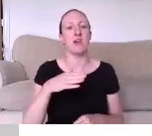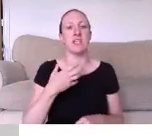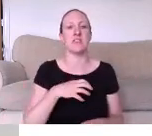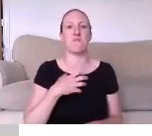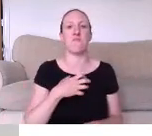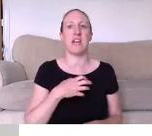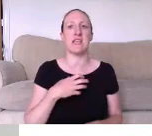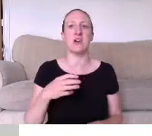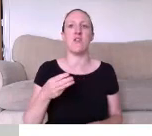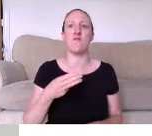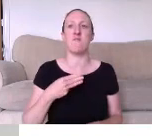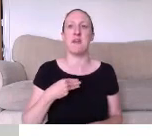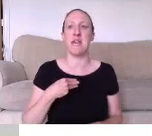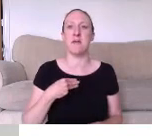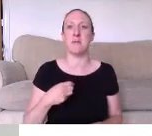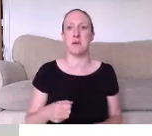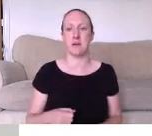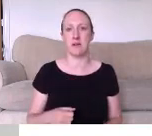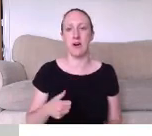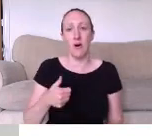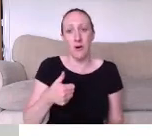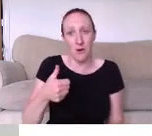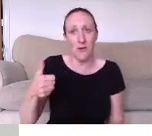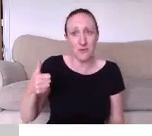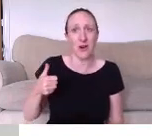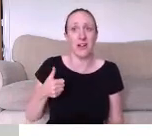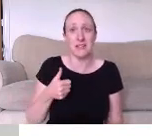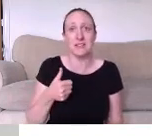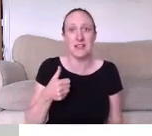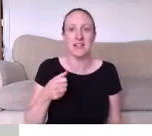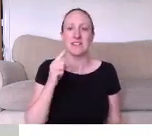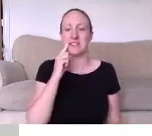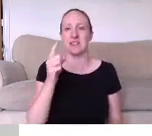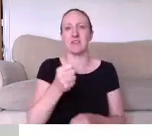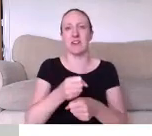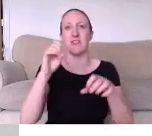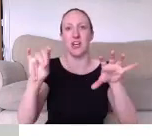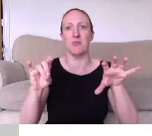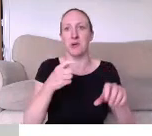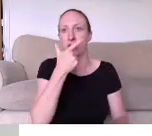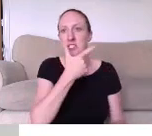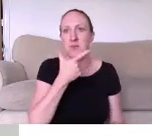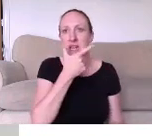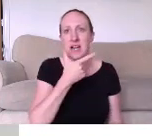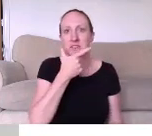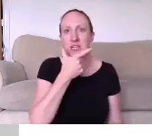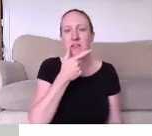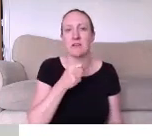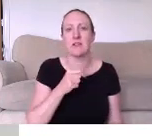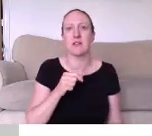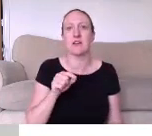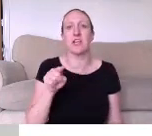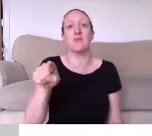everyone is afraid of me." "All right," said the Gruffalo, bursting with